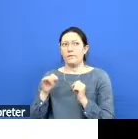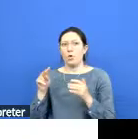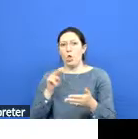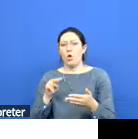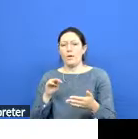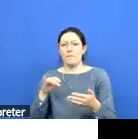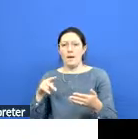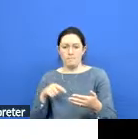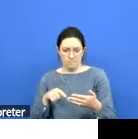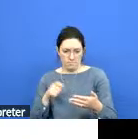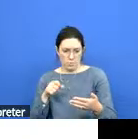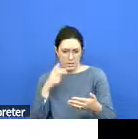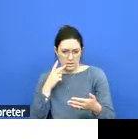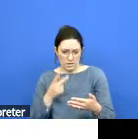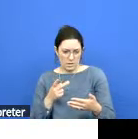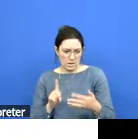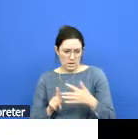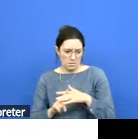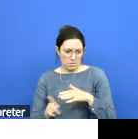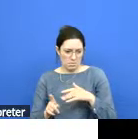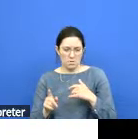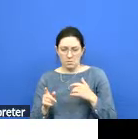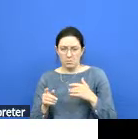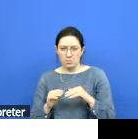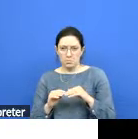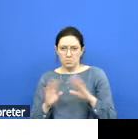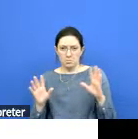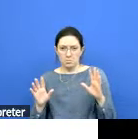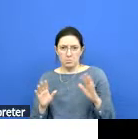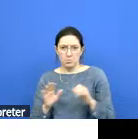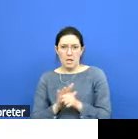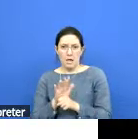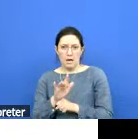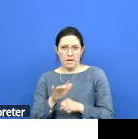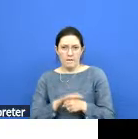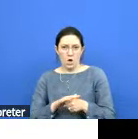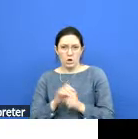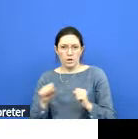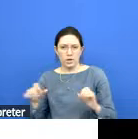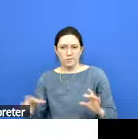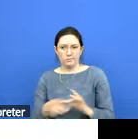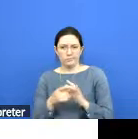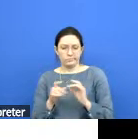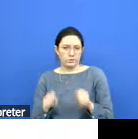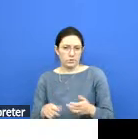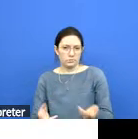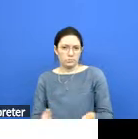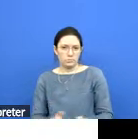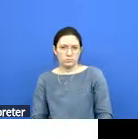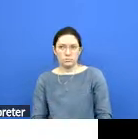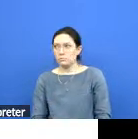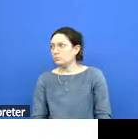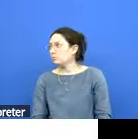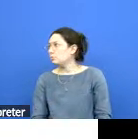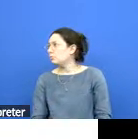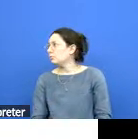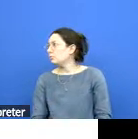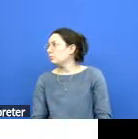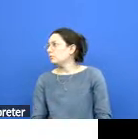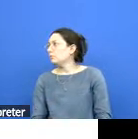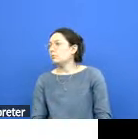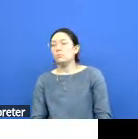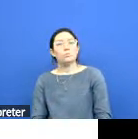look at any kind of industry, there's very clearly a stub of where you could tie in between the two properties. Well, But